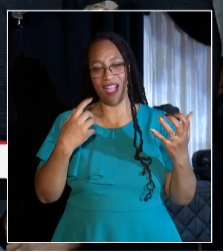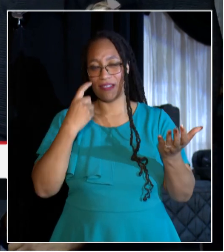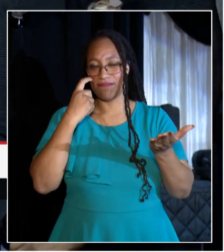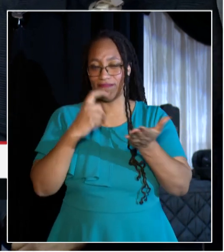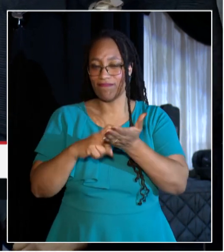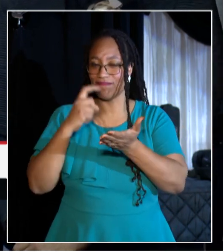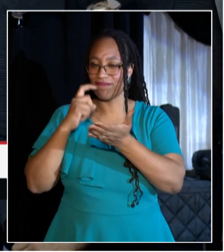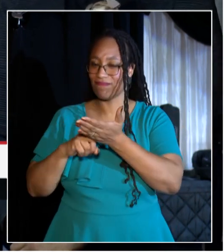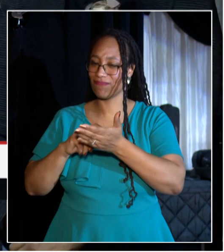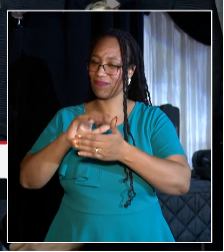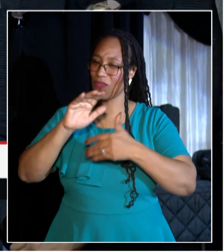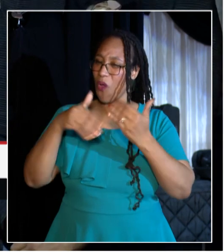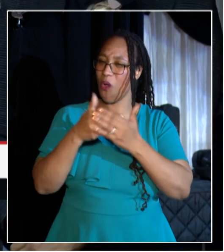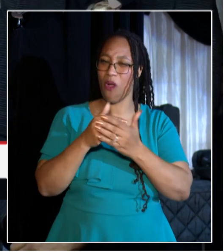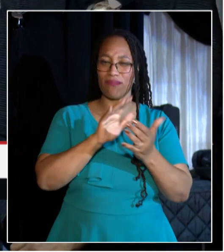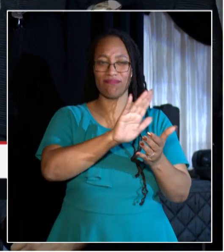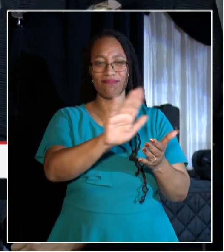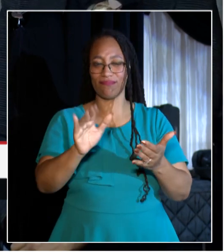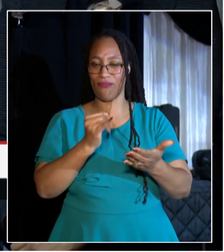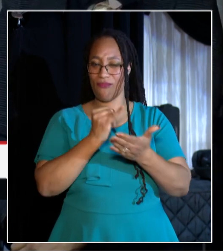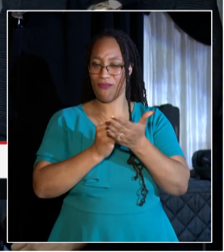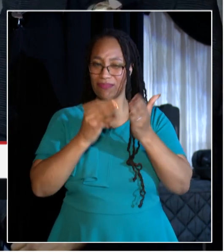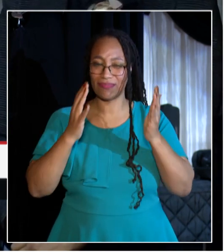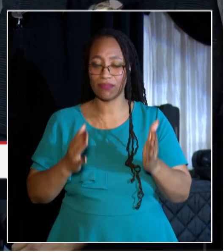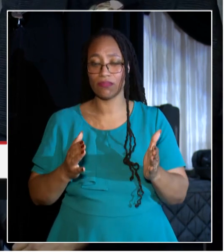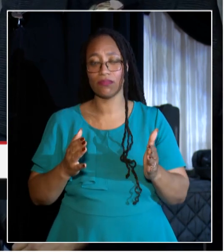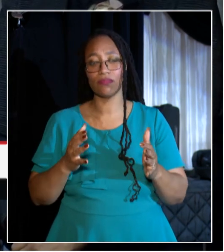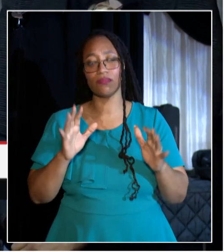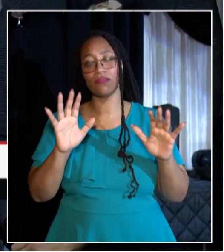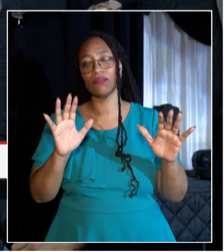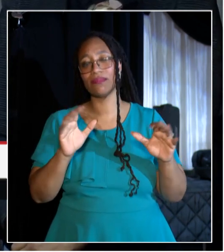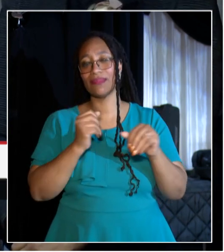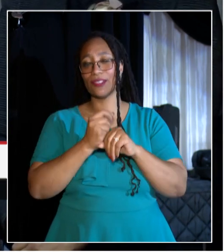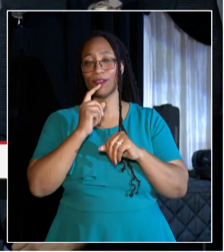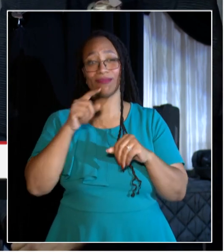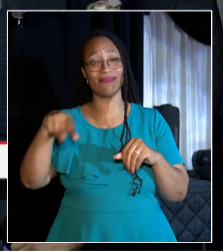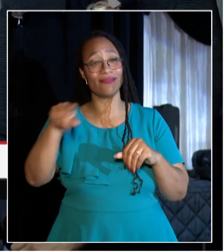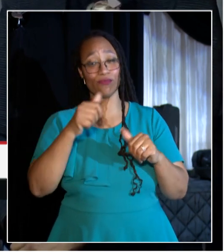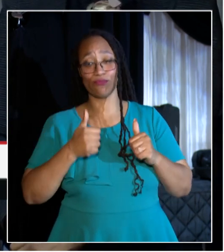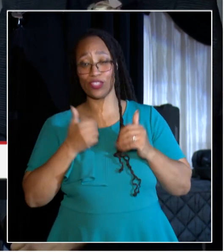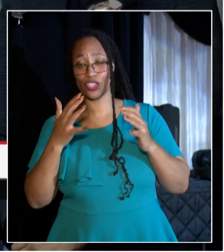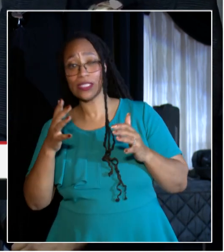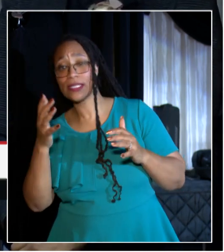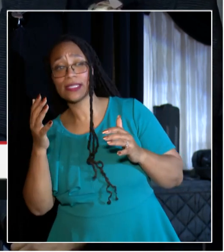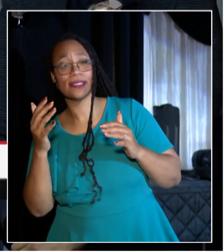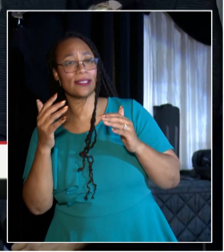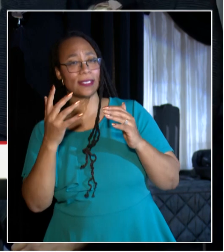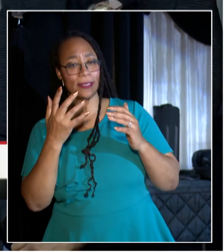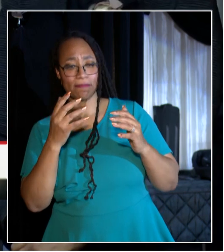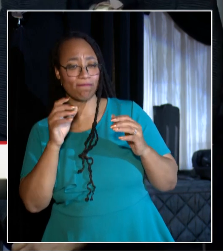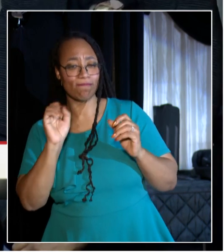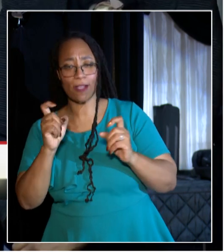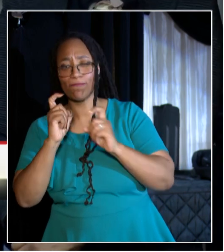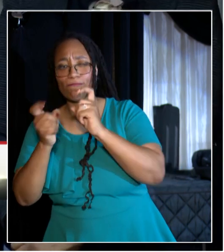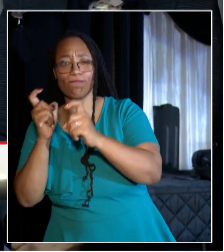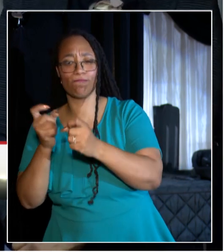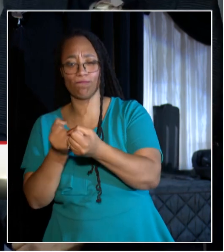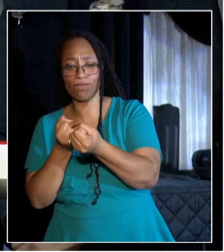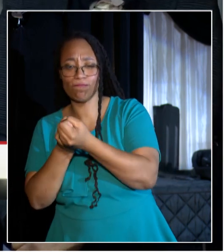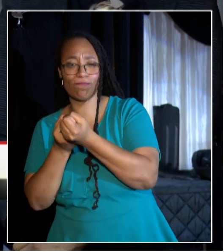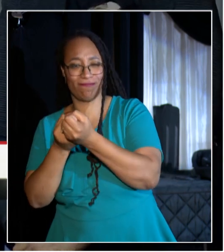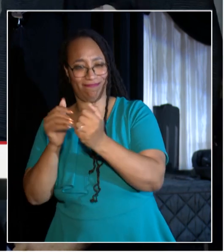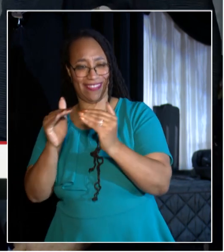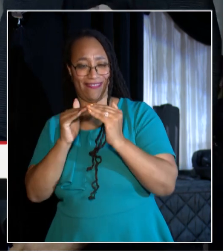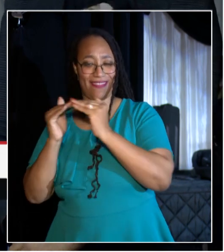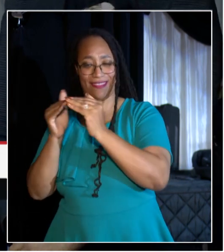shot. And today we are excited to say that there are 57,000 jobs that support the creative economy of our city. So